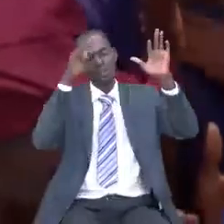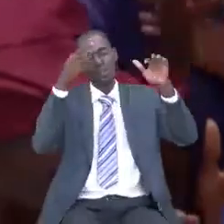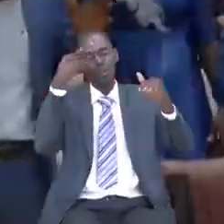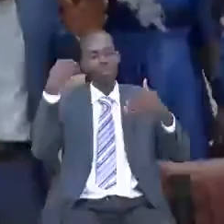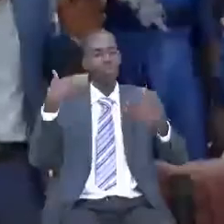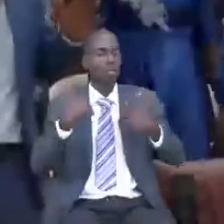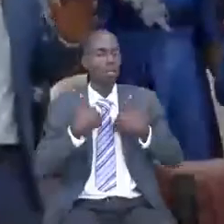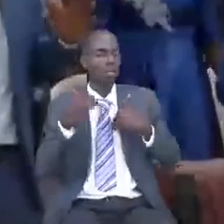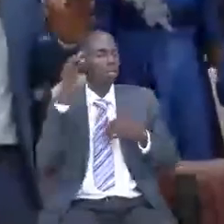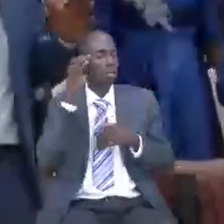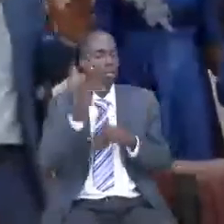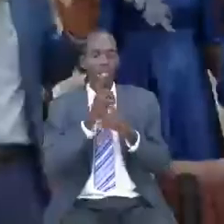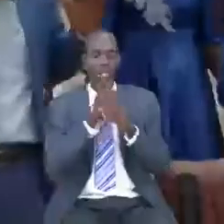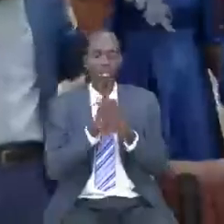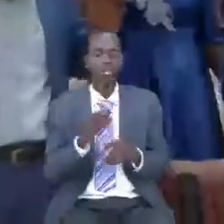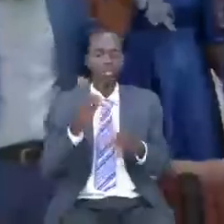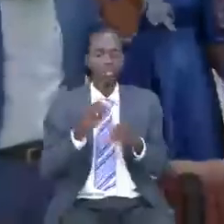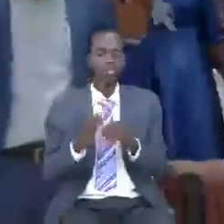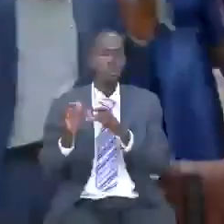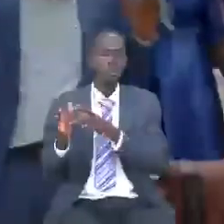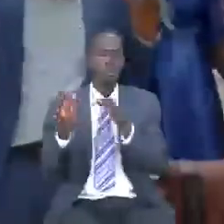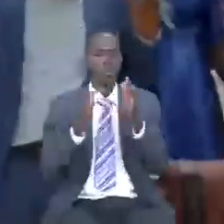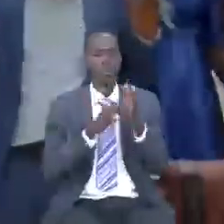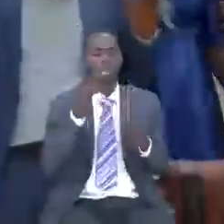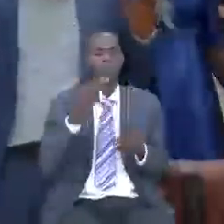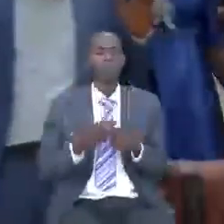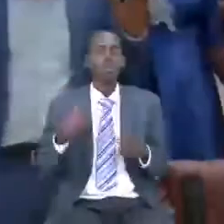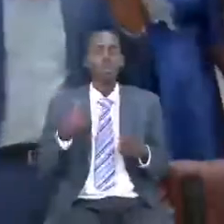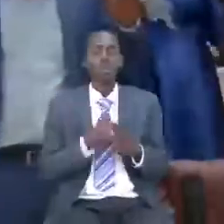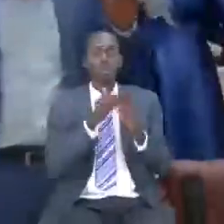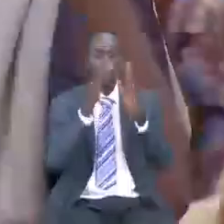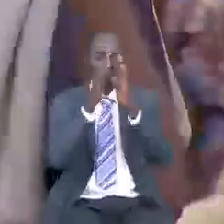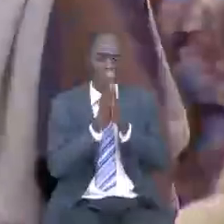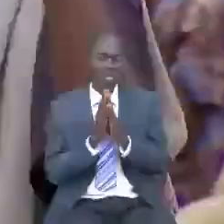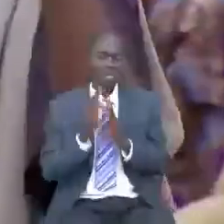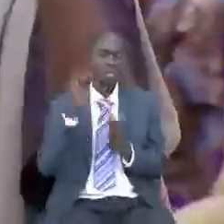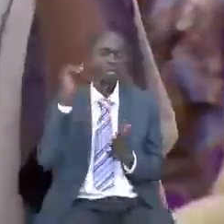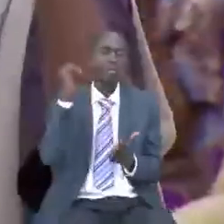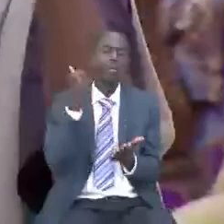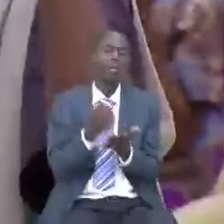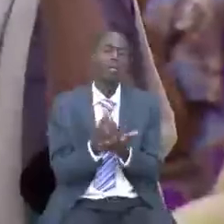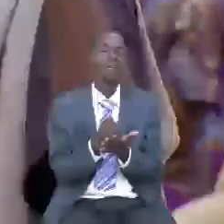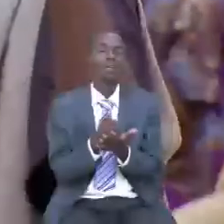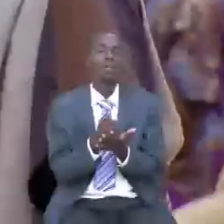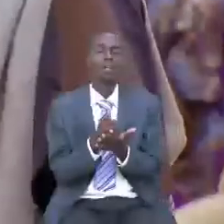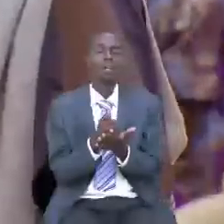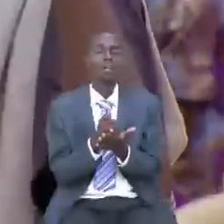answered. In Jesus' name we pray.